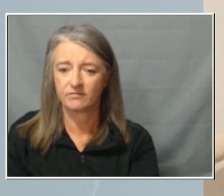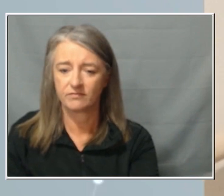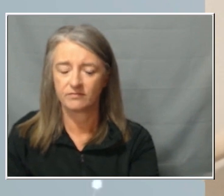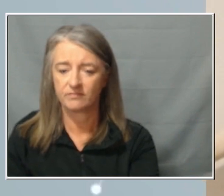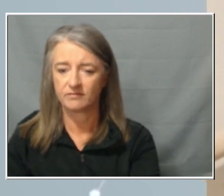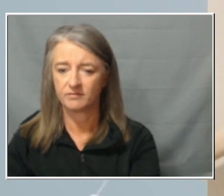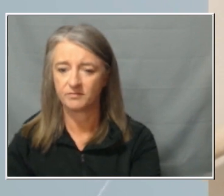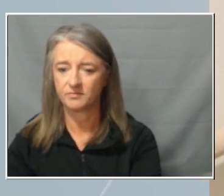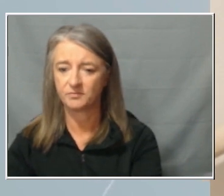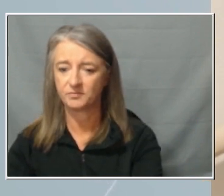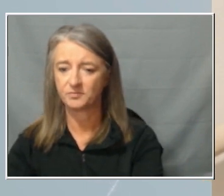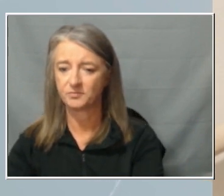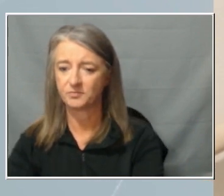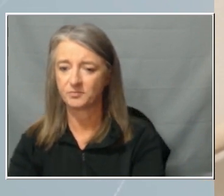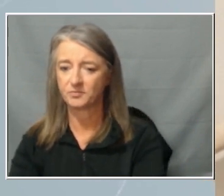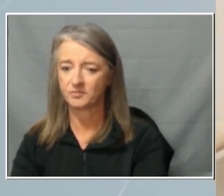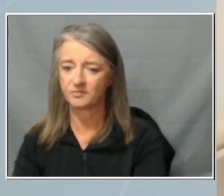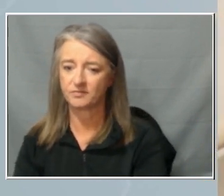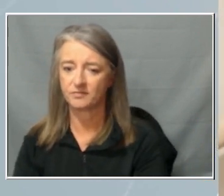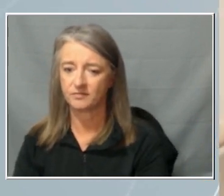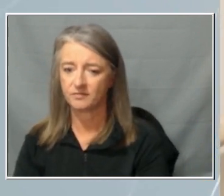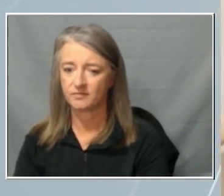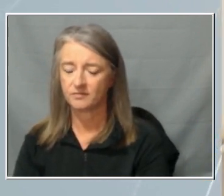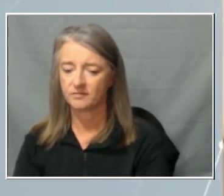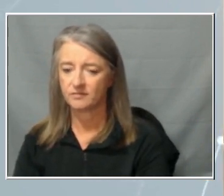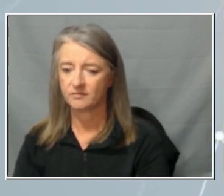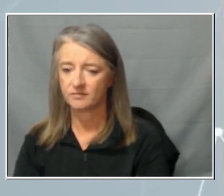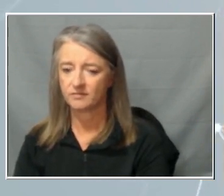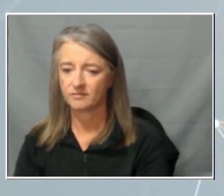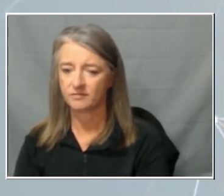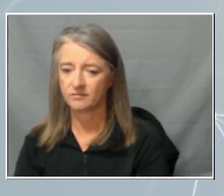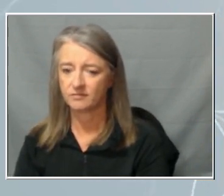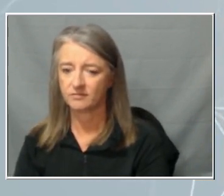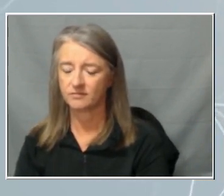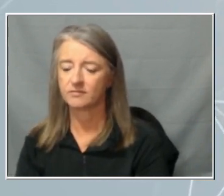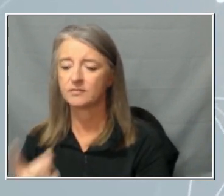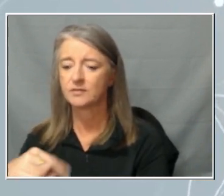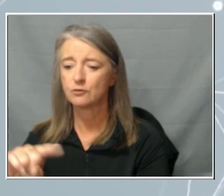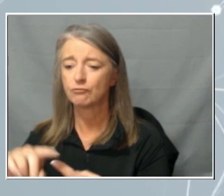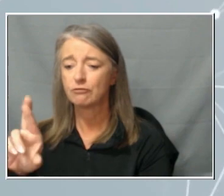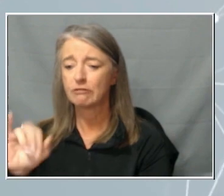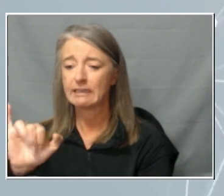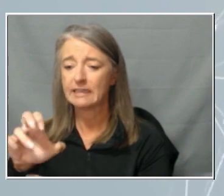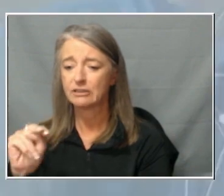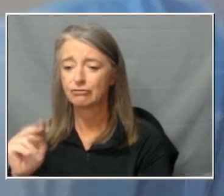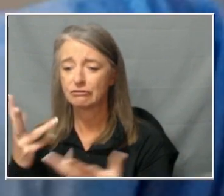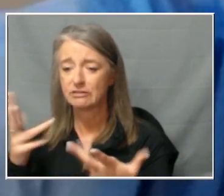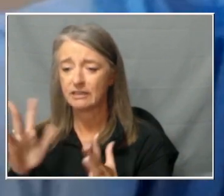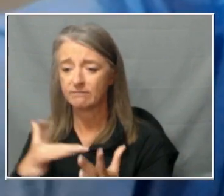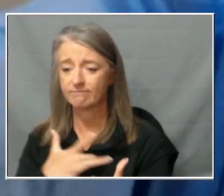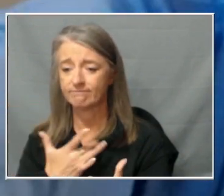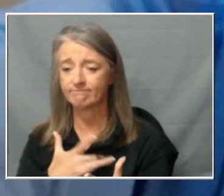What do you remember from that moment when you rang the bell, when your radiation was done?